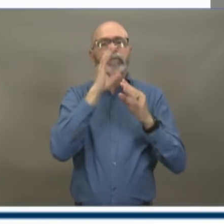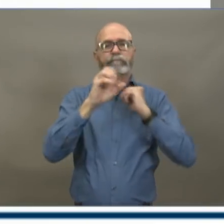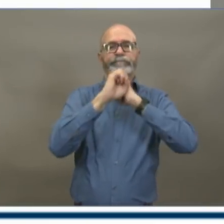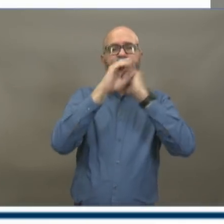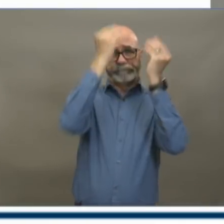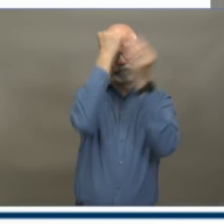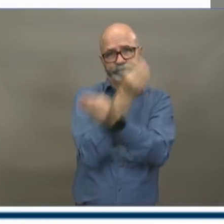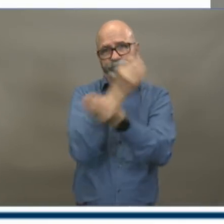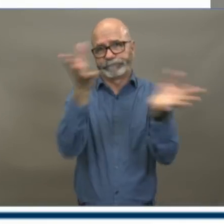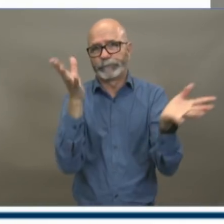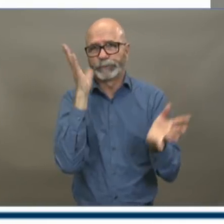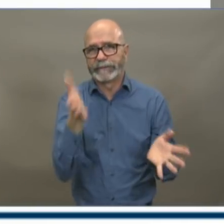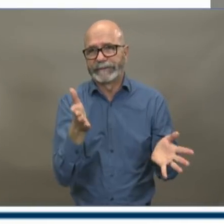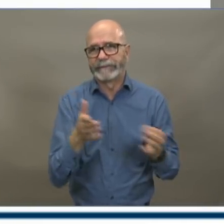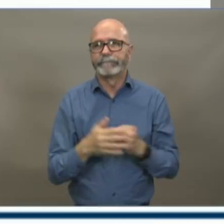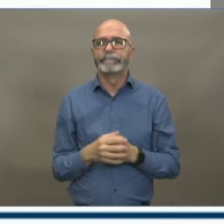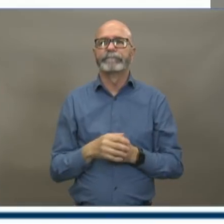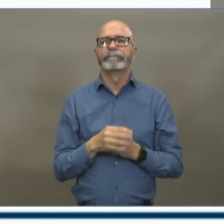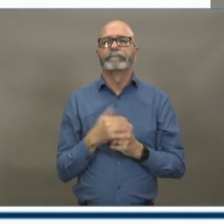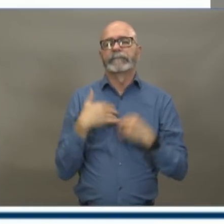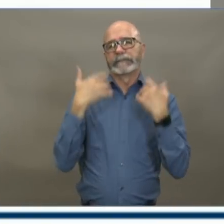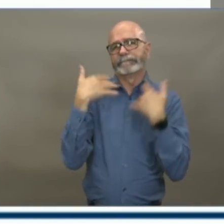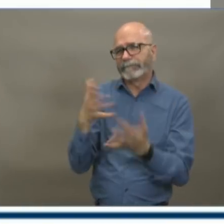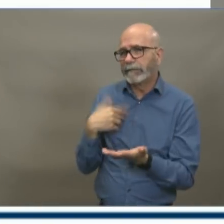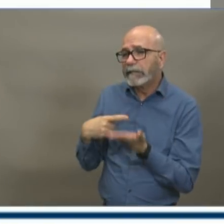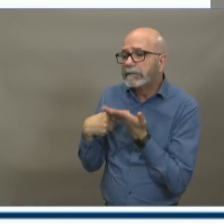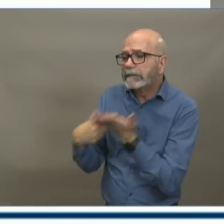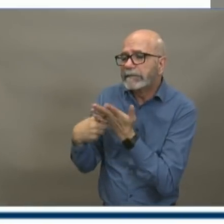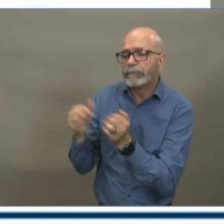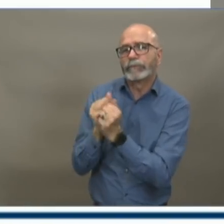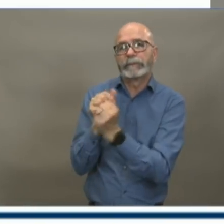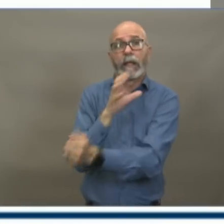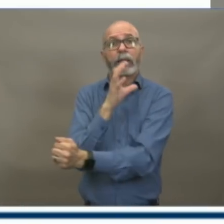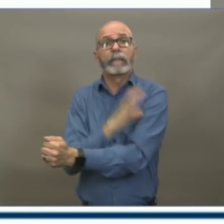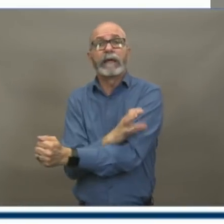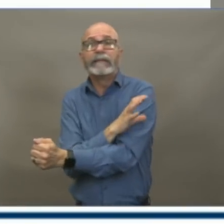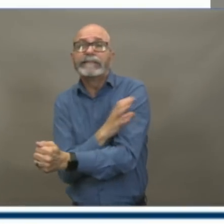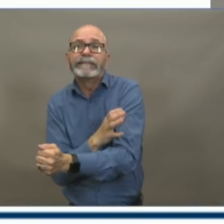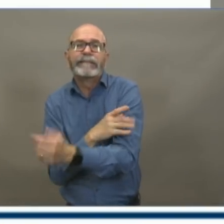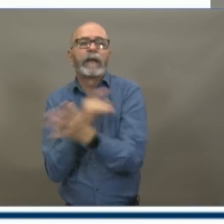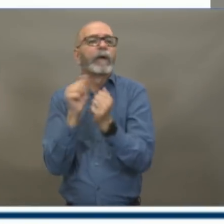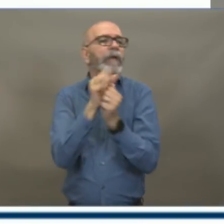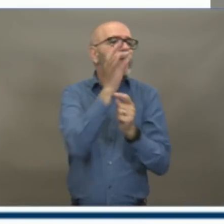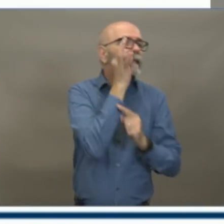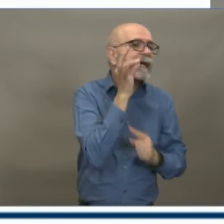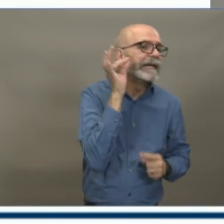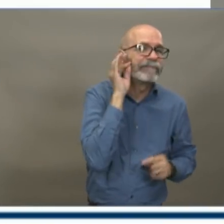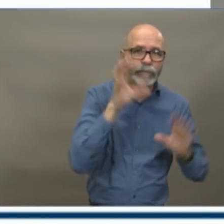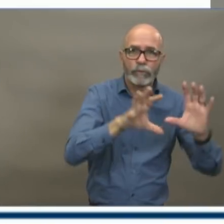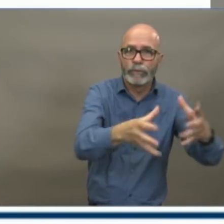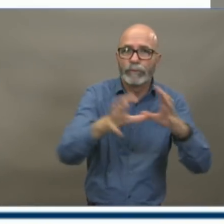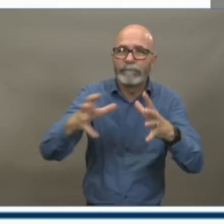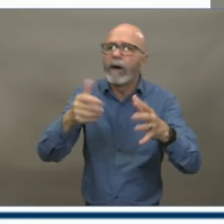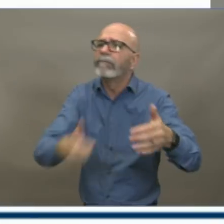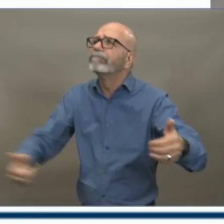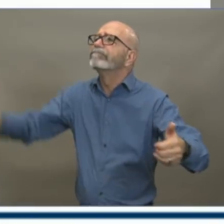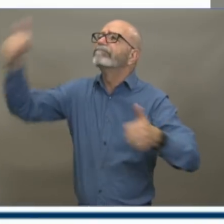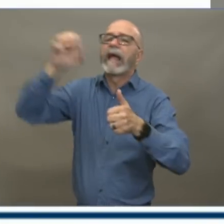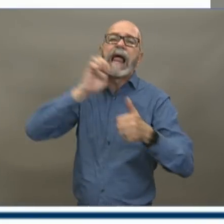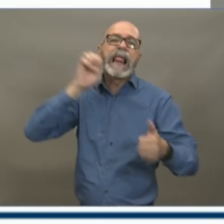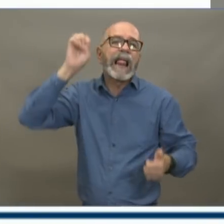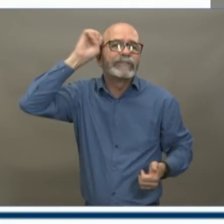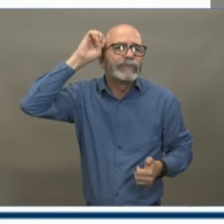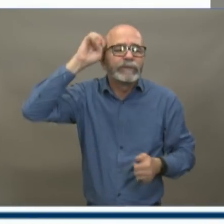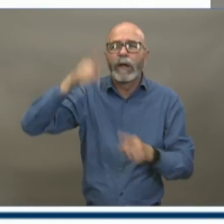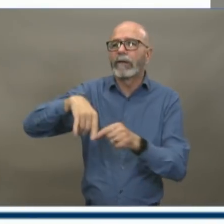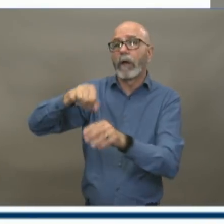to establish prototype community clinics with our First Nation elders, the Pharmacy Association of Nova Scotia, and